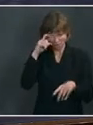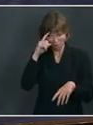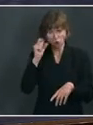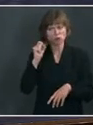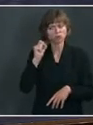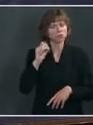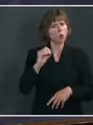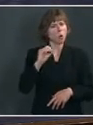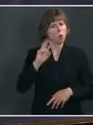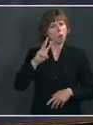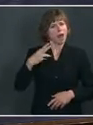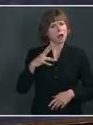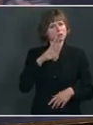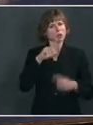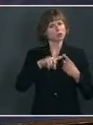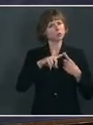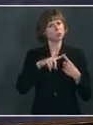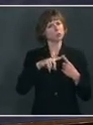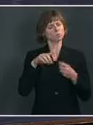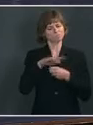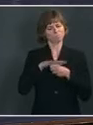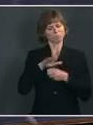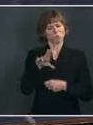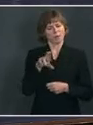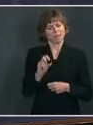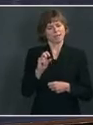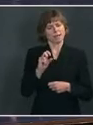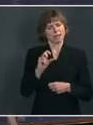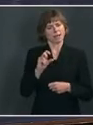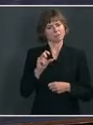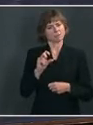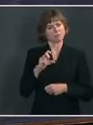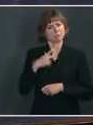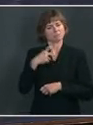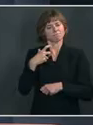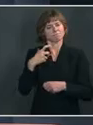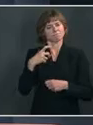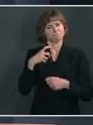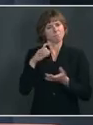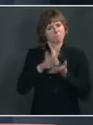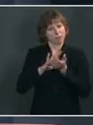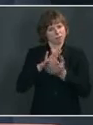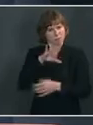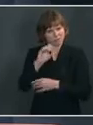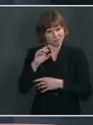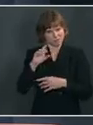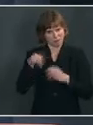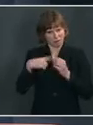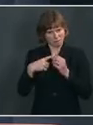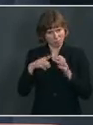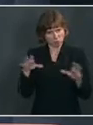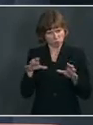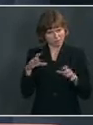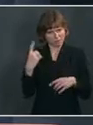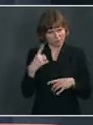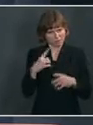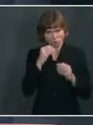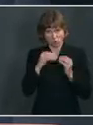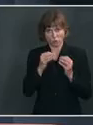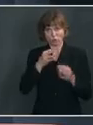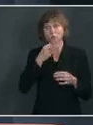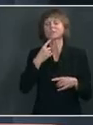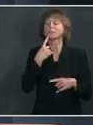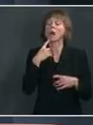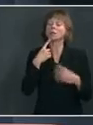to domestic pharmaceutical companies about doing something similar more quickly? Well, the president did invoke the